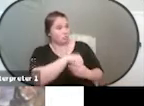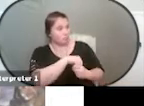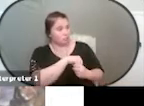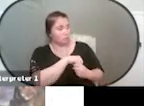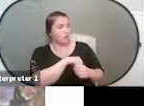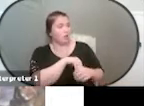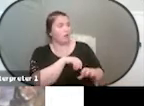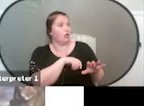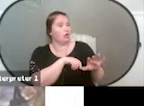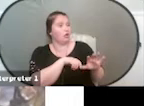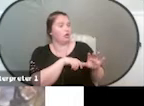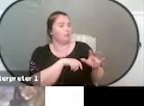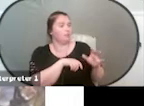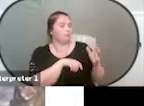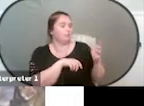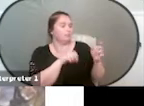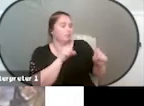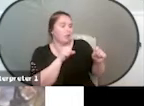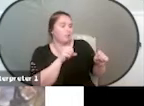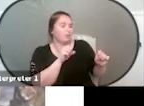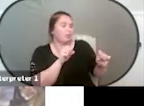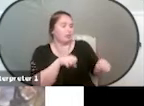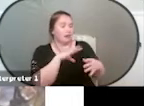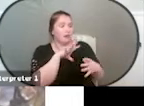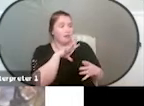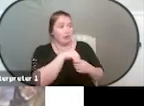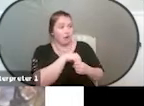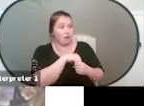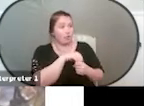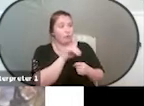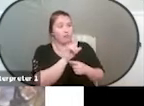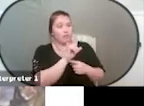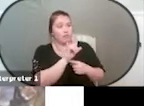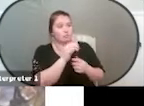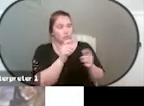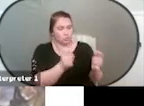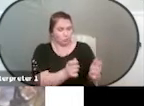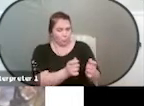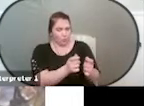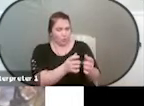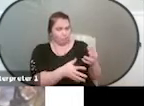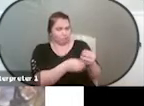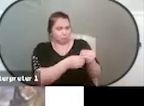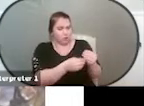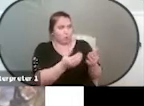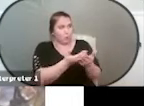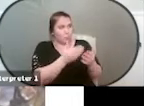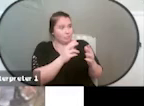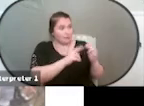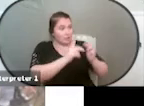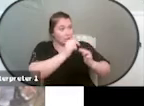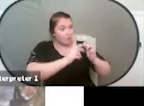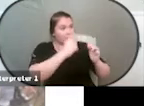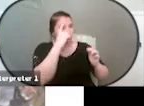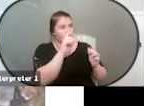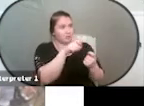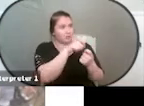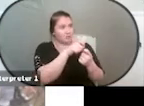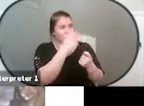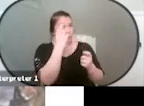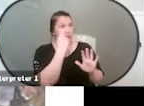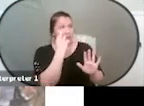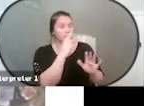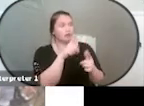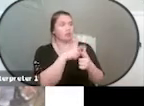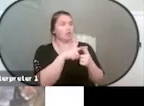that might involve like a new addition, a small addition somewhere, or a new building for a certain purpose, and then demolition